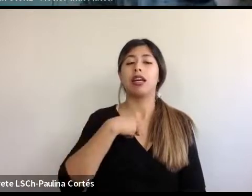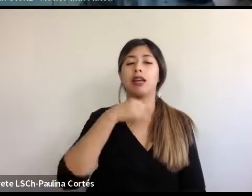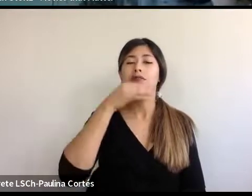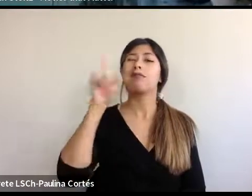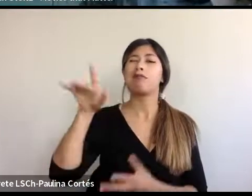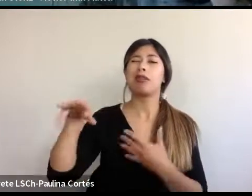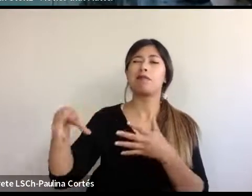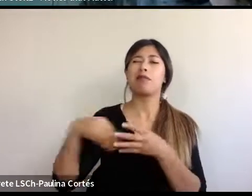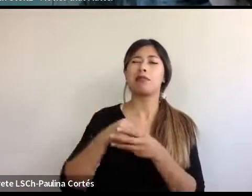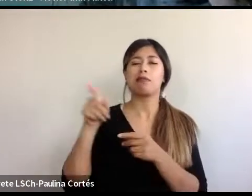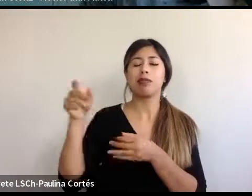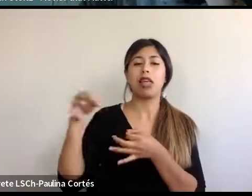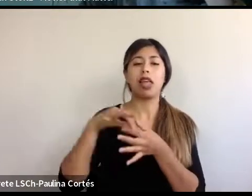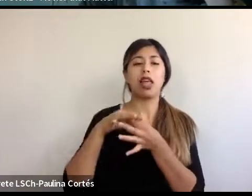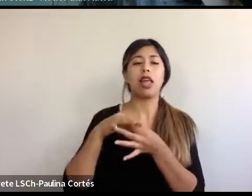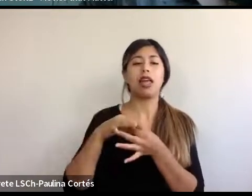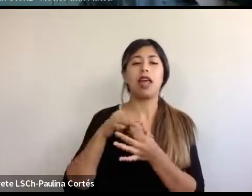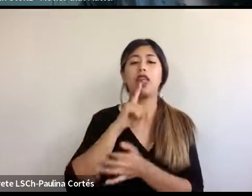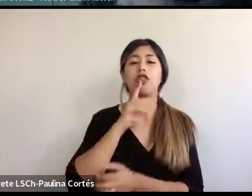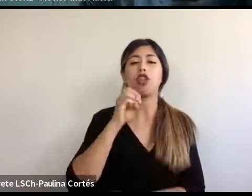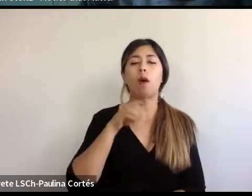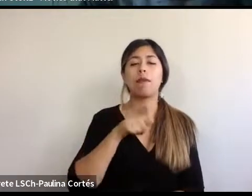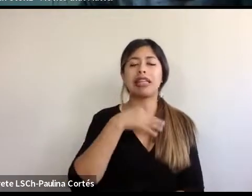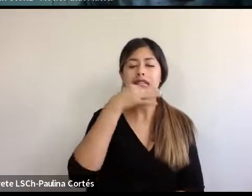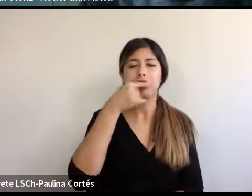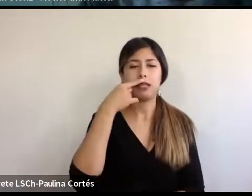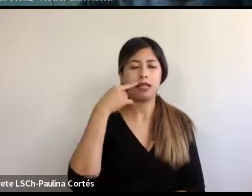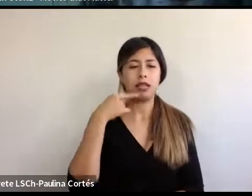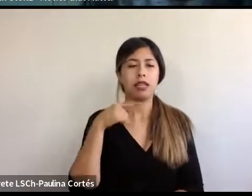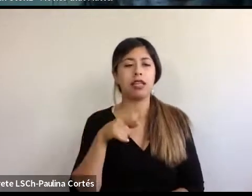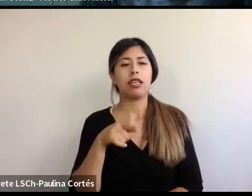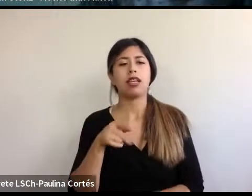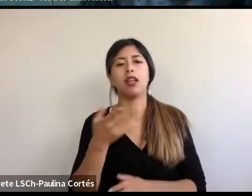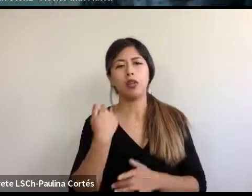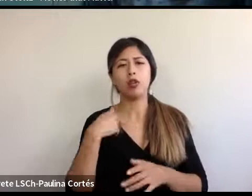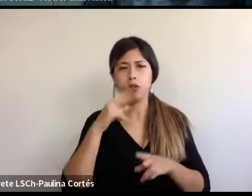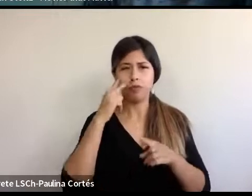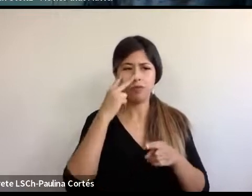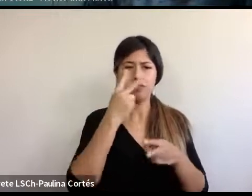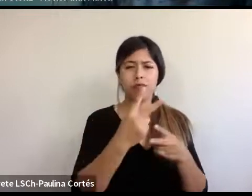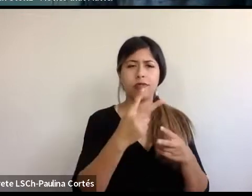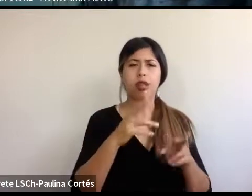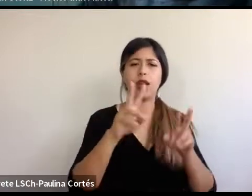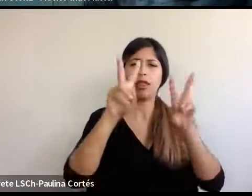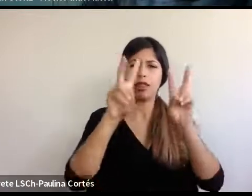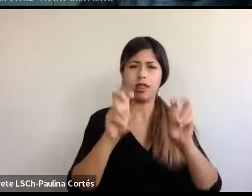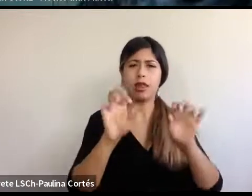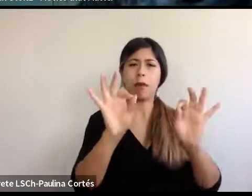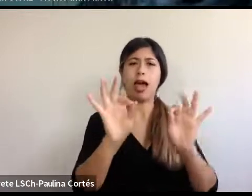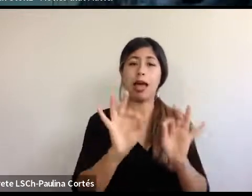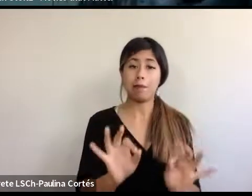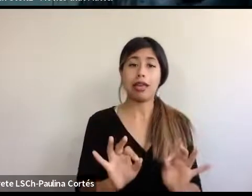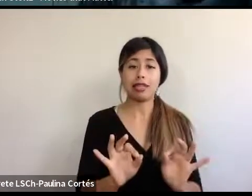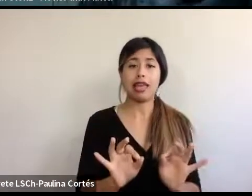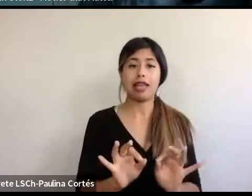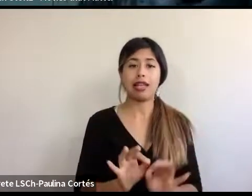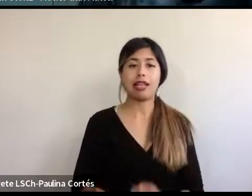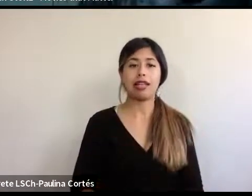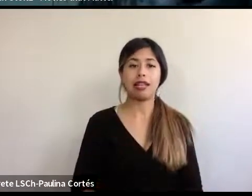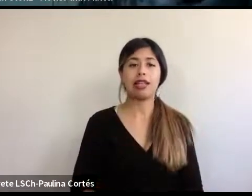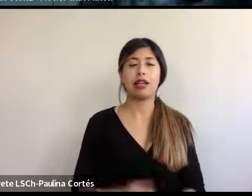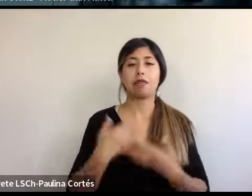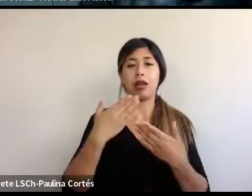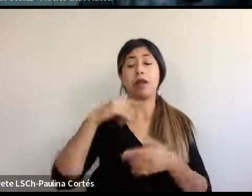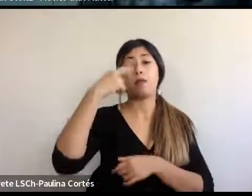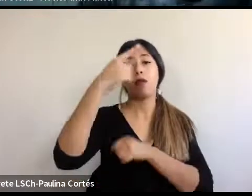every year to have actually a regional focus on Latin America in general. For the next year, it didn't pass,